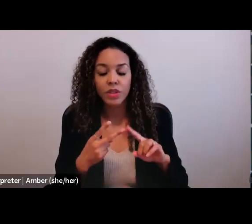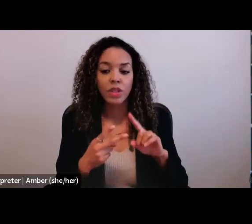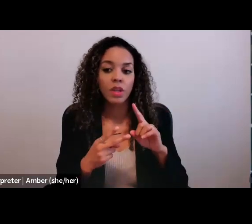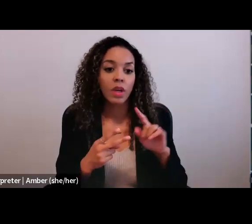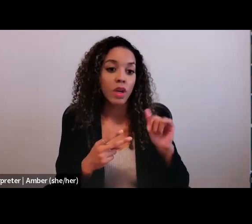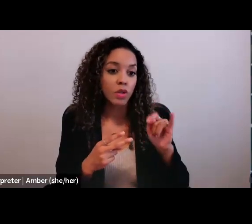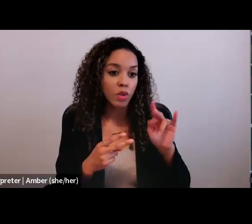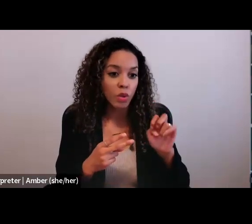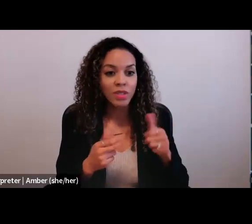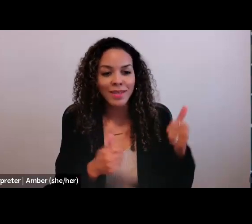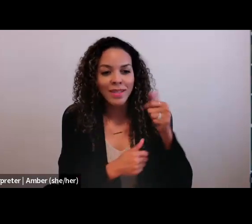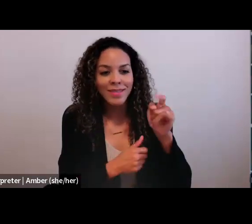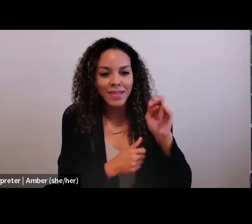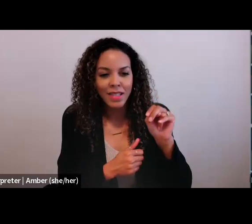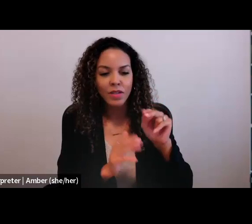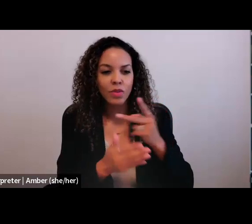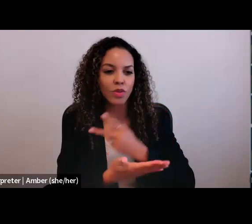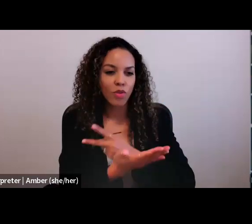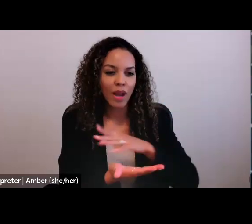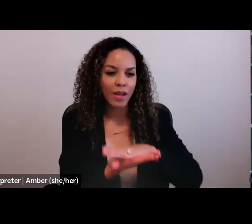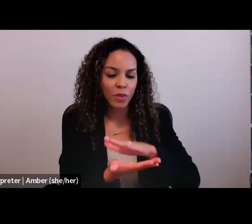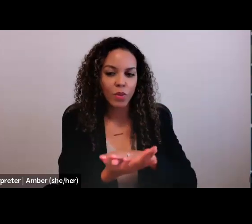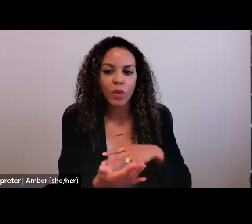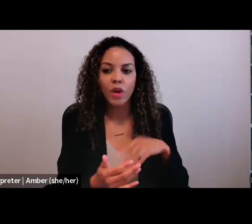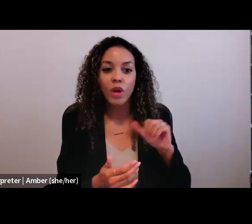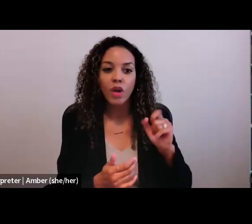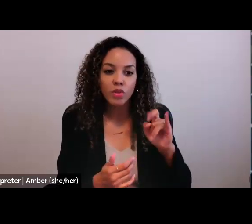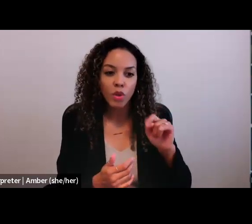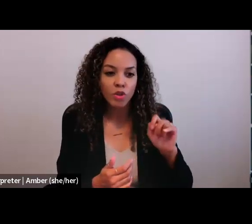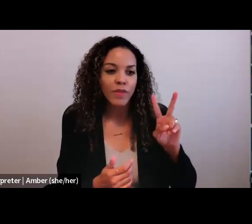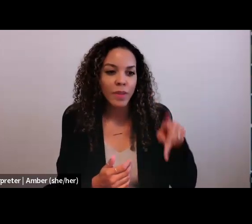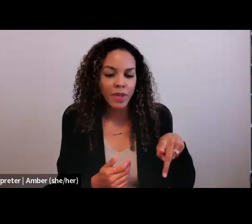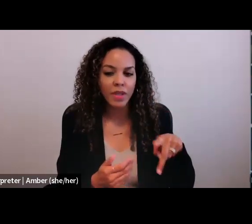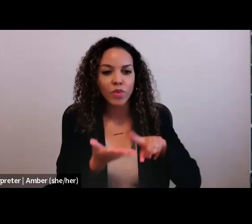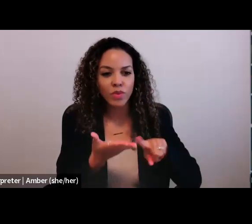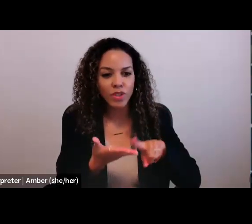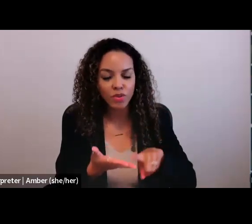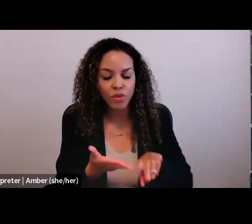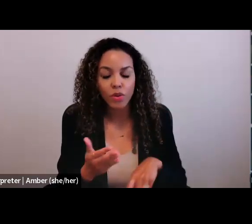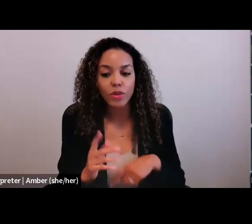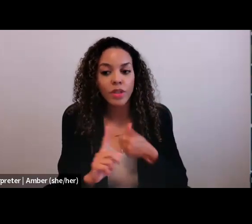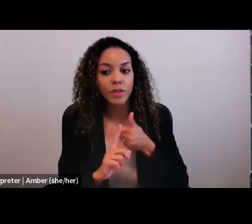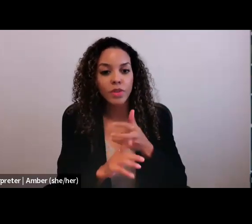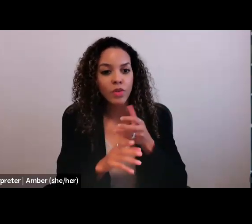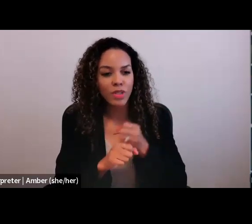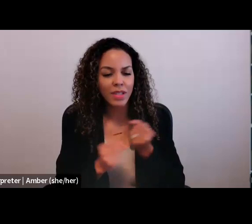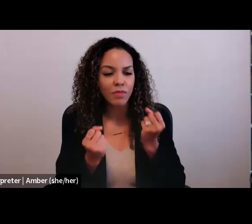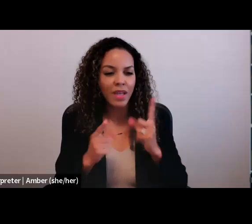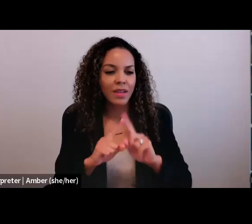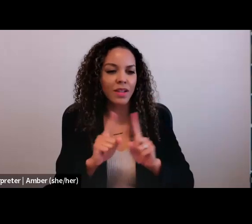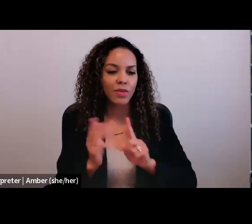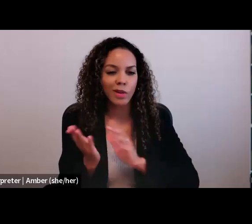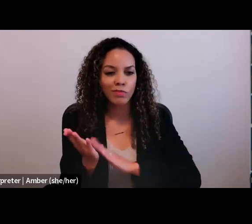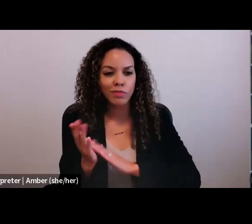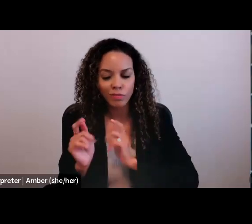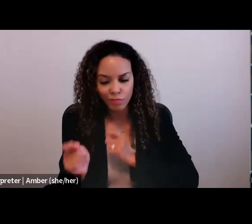Dean of the Grad School to Associate Vice President for Research, and has received many different accolades as part